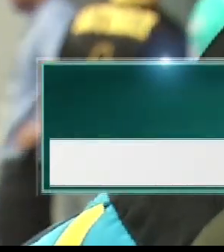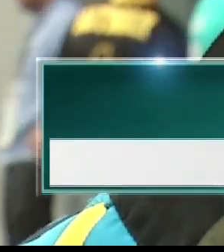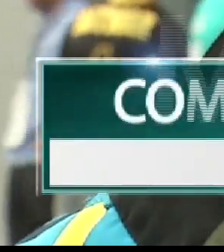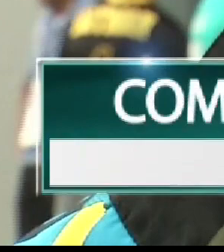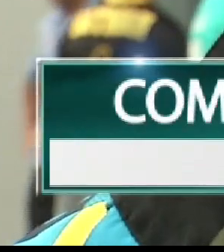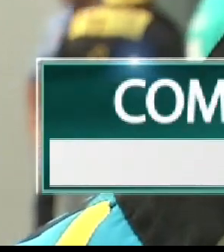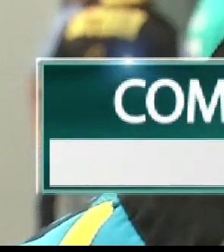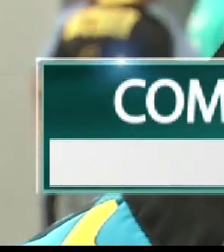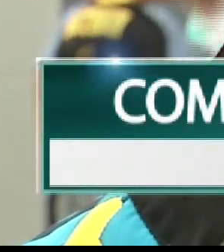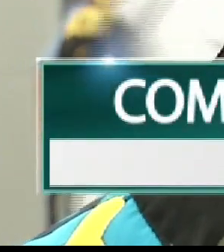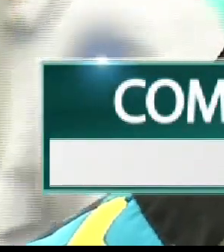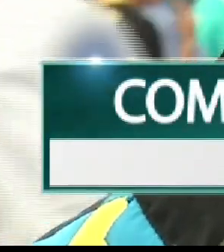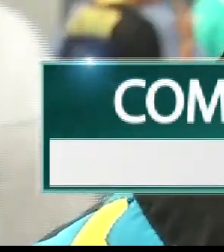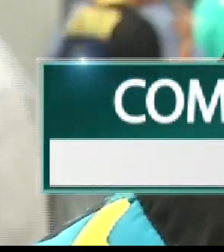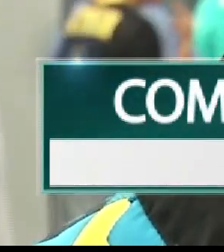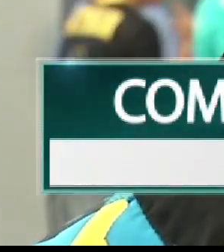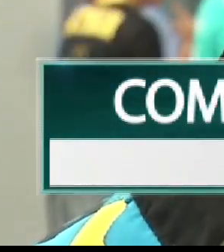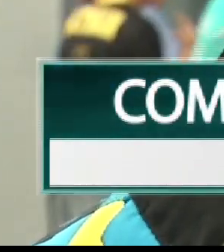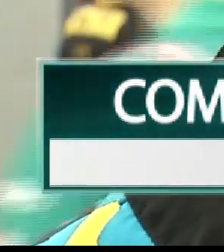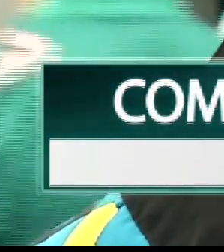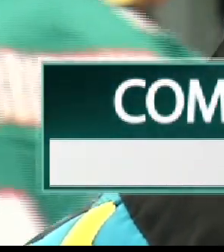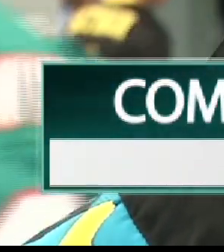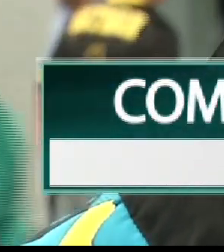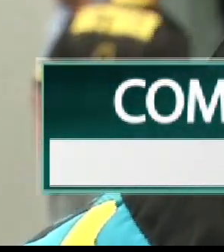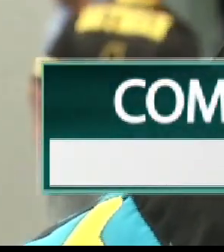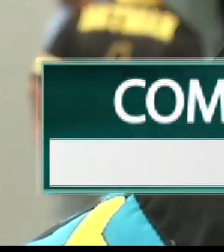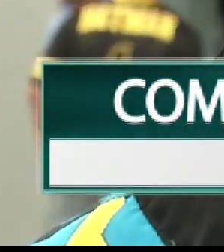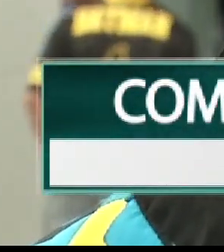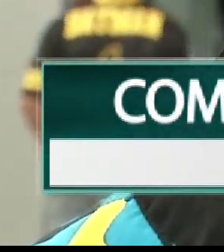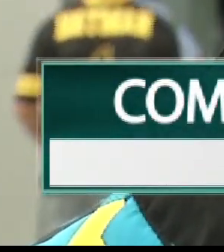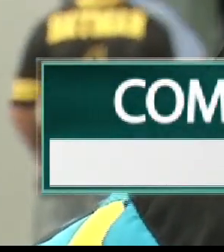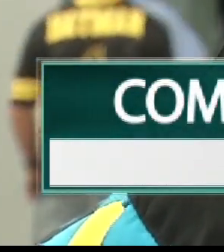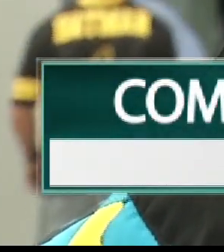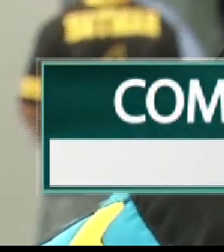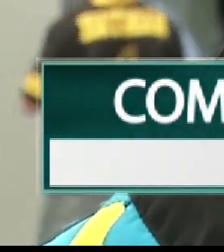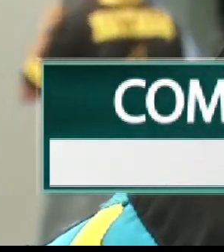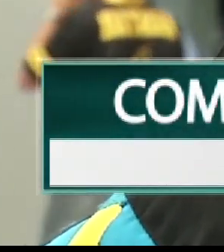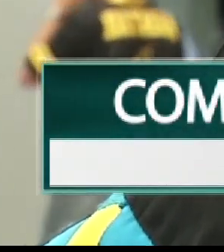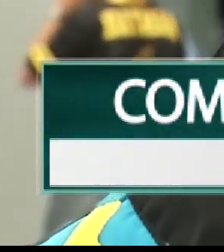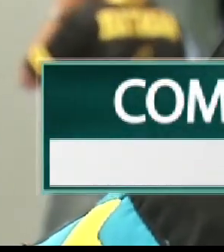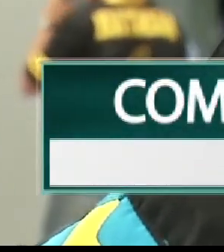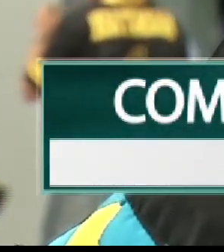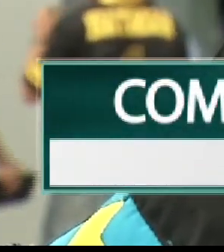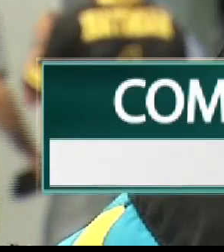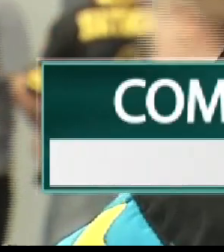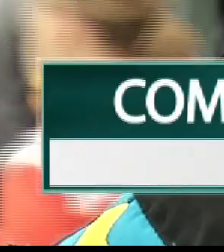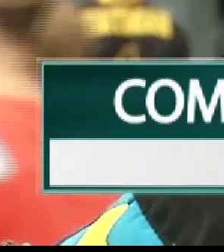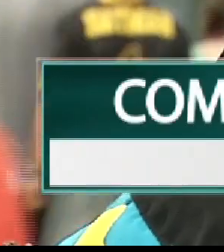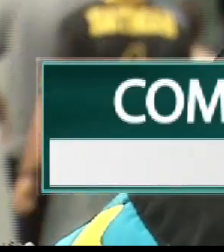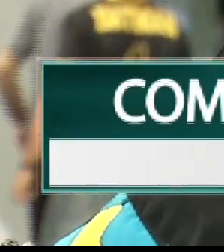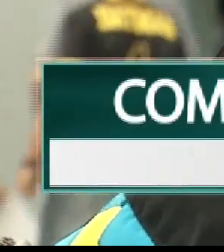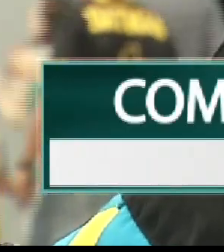Coming up in sports, King Eric Gibson, the sportsman, is remembered. You're watching The Bahamas Tonight.